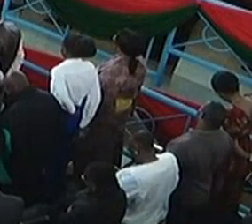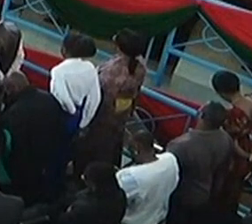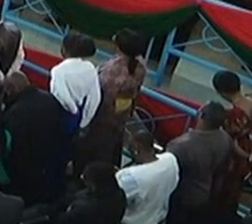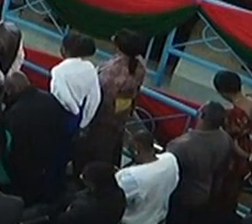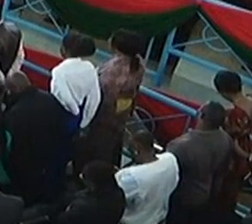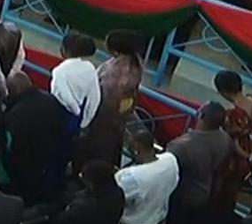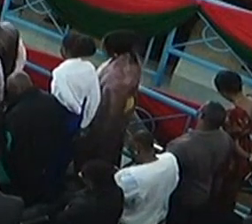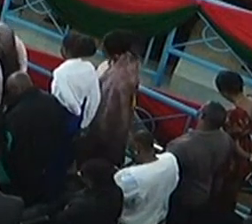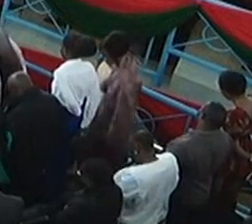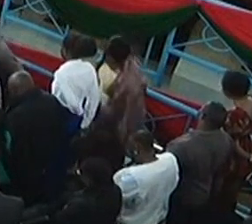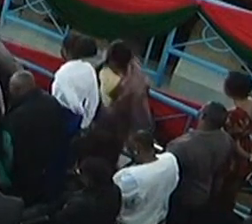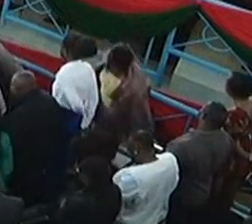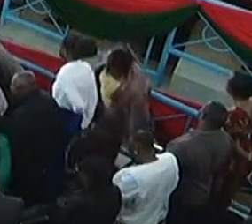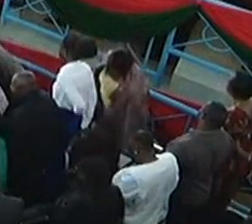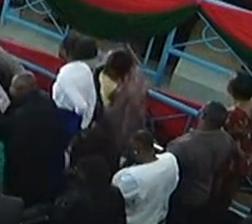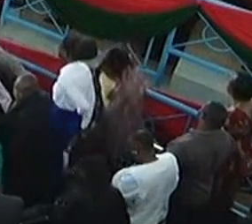Thank you very much.